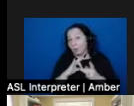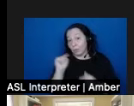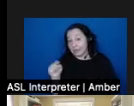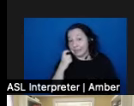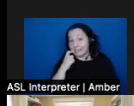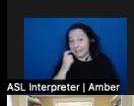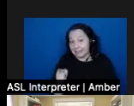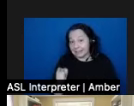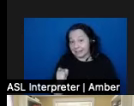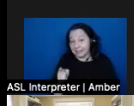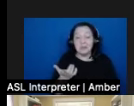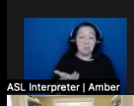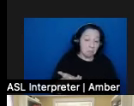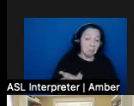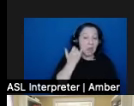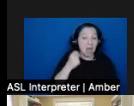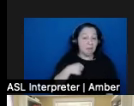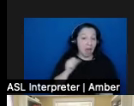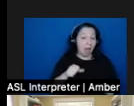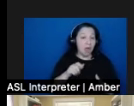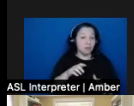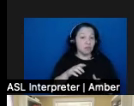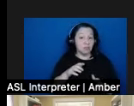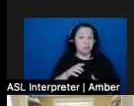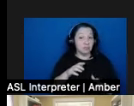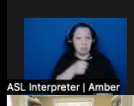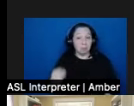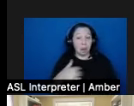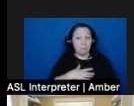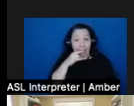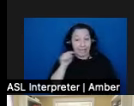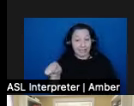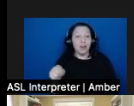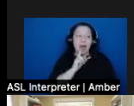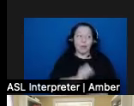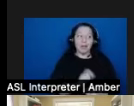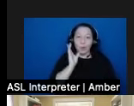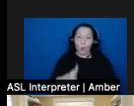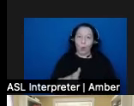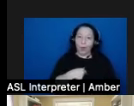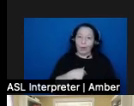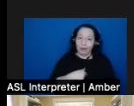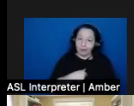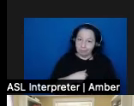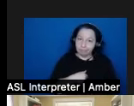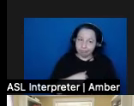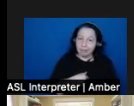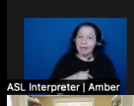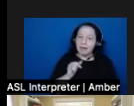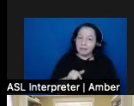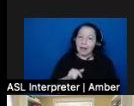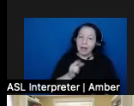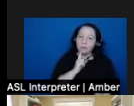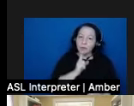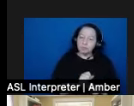dentist, and if I could get in there, if I could get my kids there, I would definitely try, because those things do matter. And I think it helps